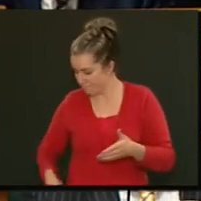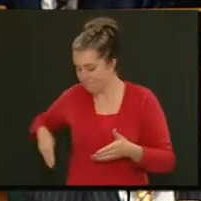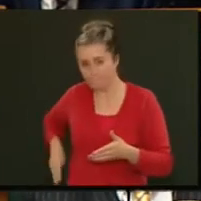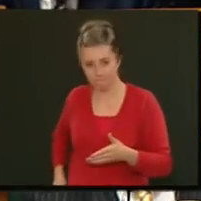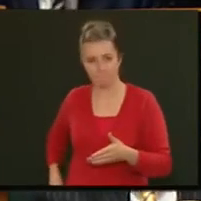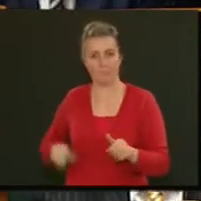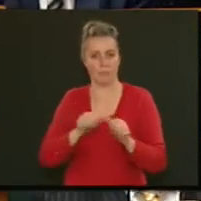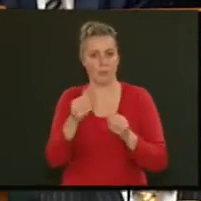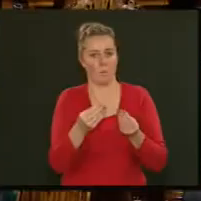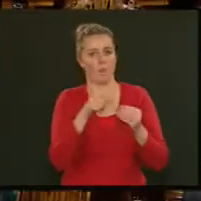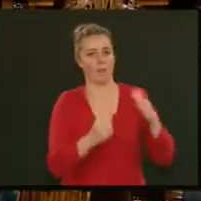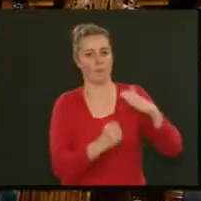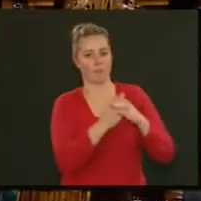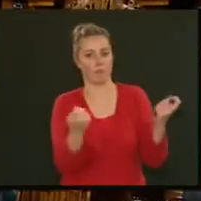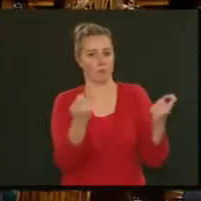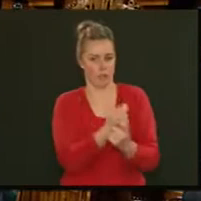changes.